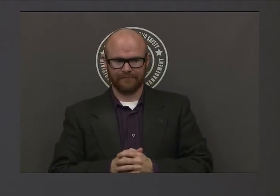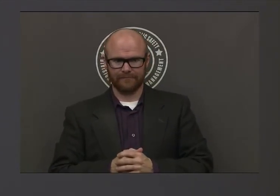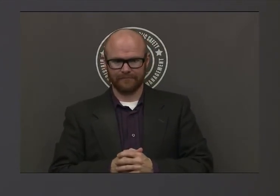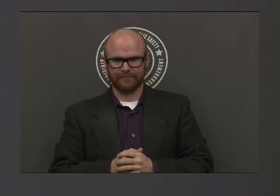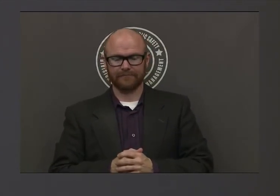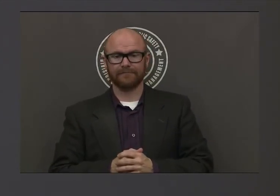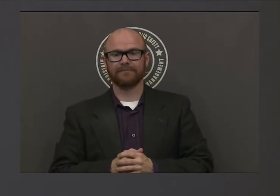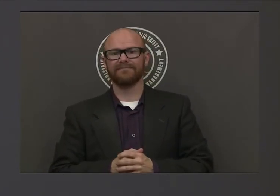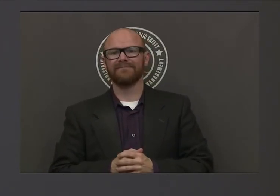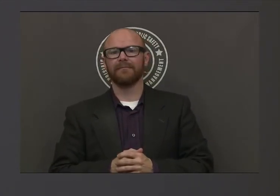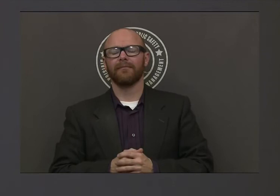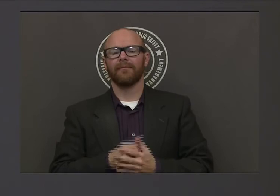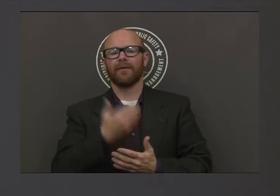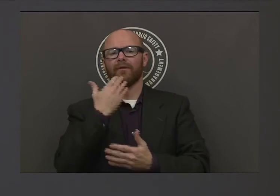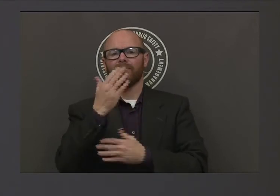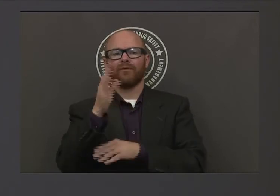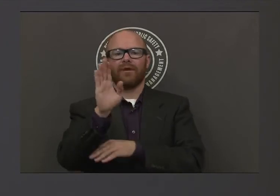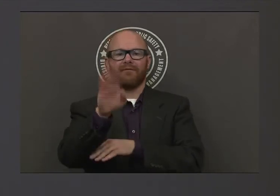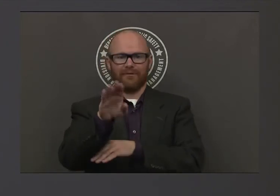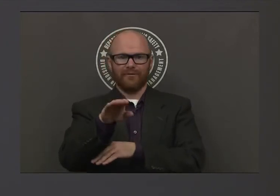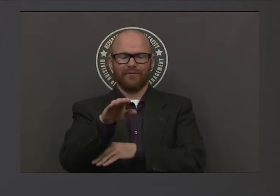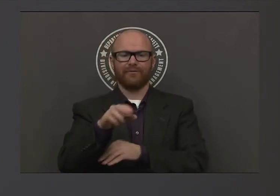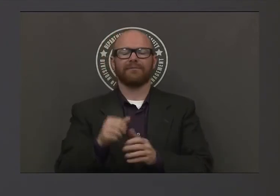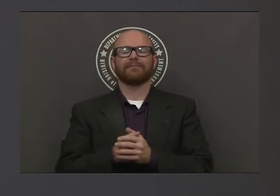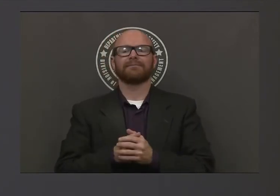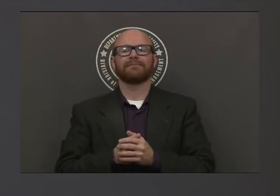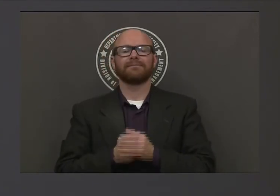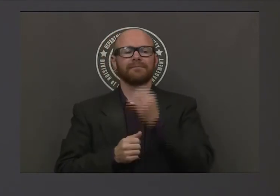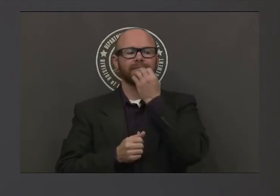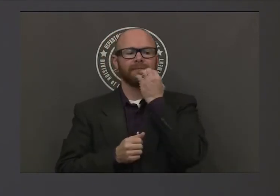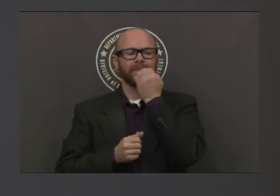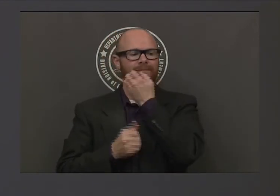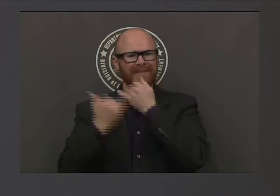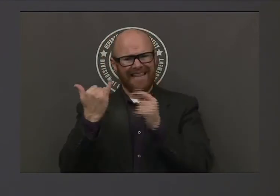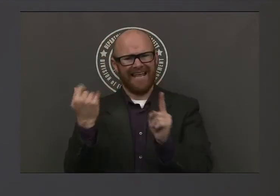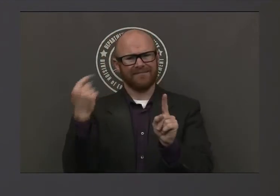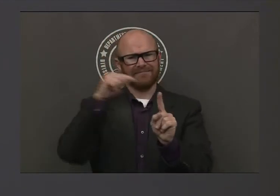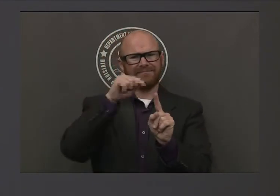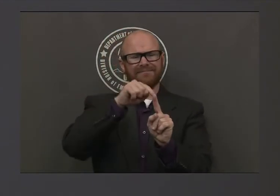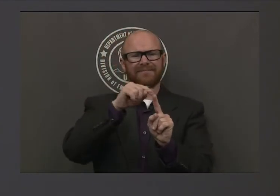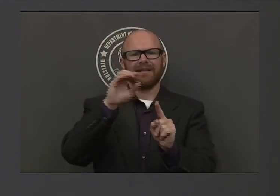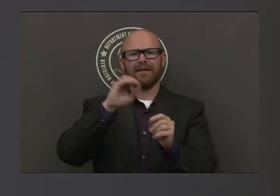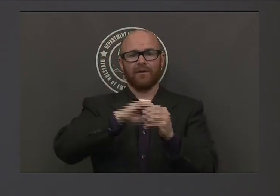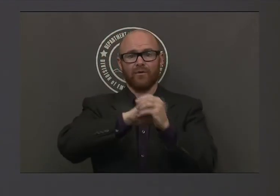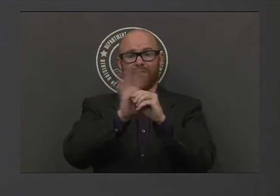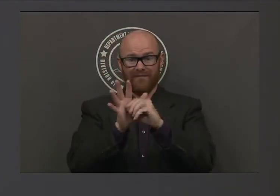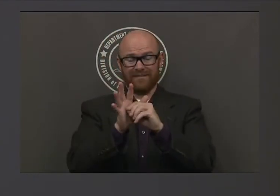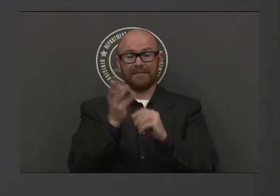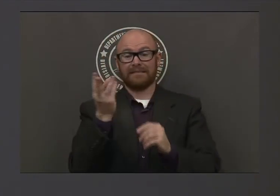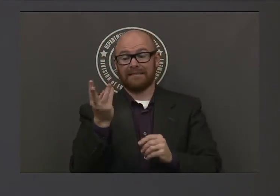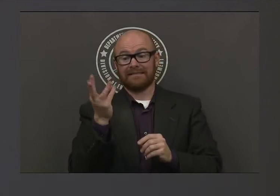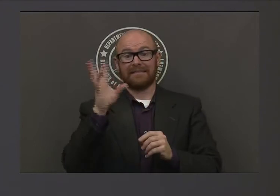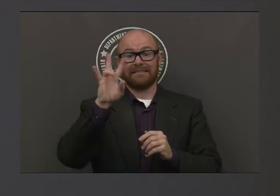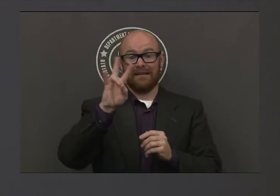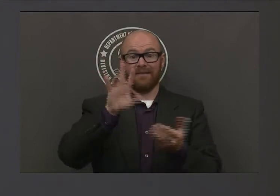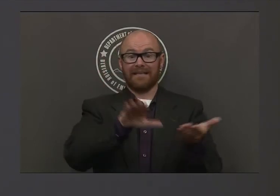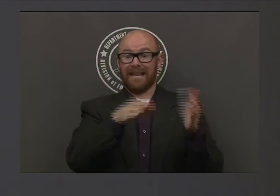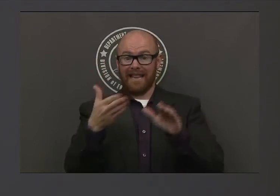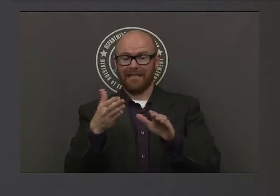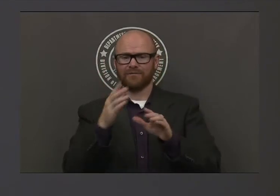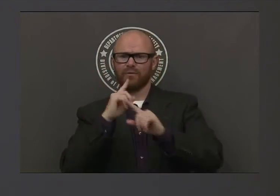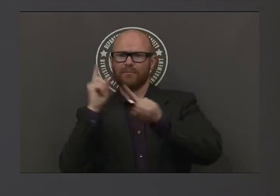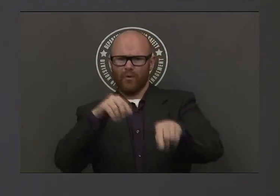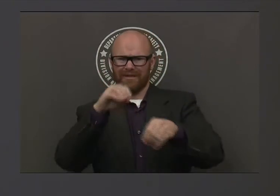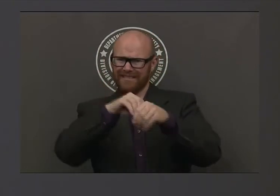Good afternoon, Rick Aaron, ABC4 News. Back to COVID-19, with 67 deaths reported in the last 3